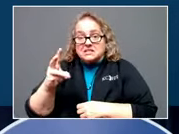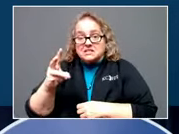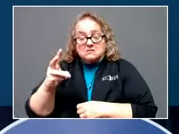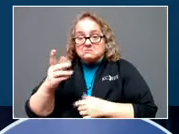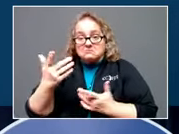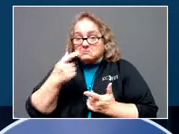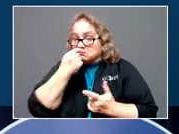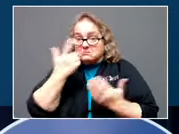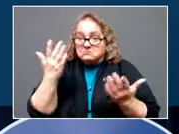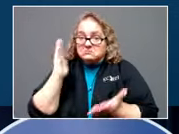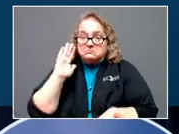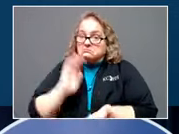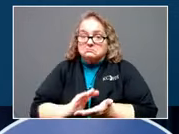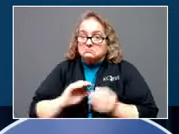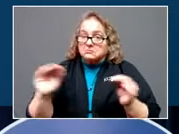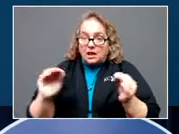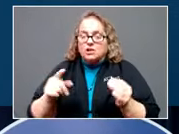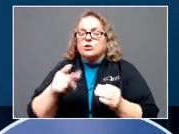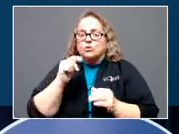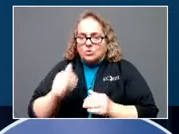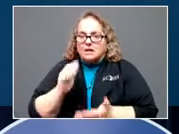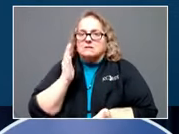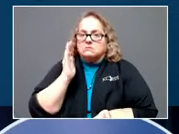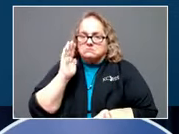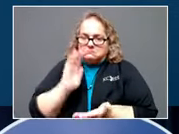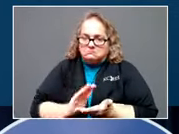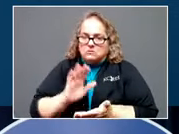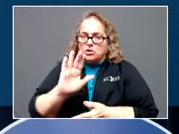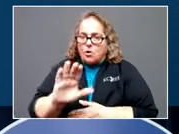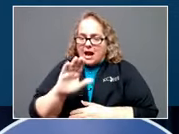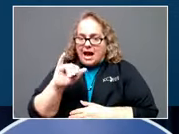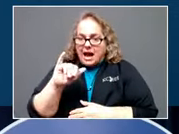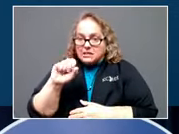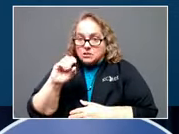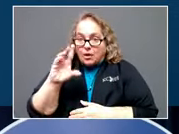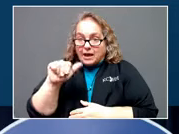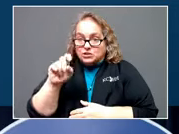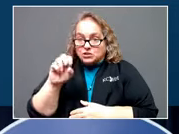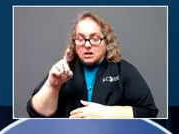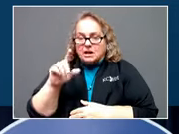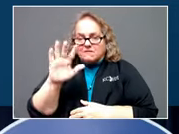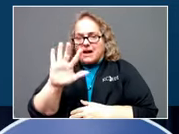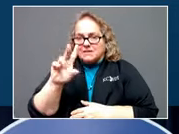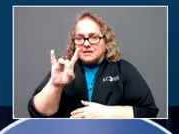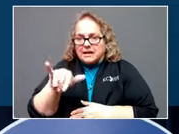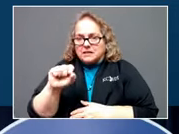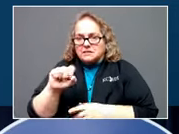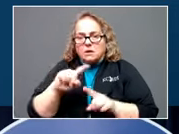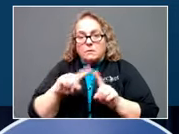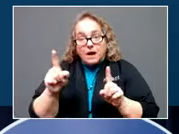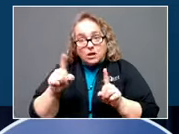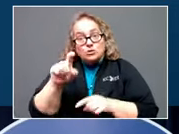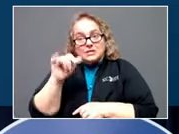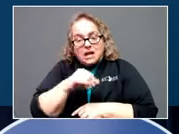the isolation period to as short as 5 days. But under all circumstances, you should stay home, stay away from school, stay away from other